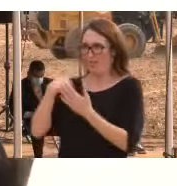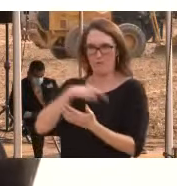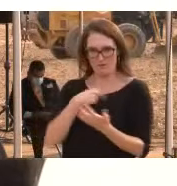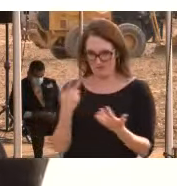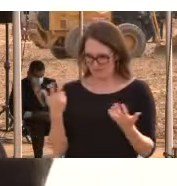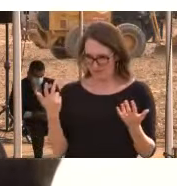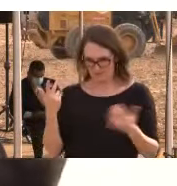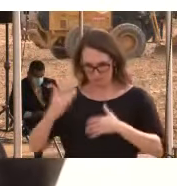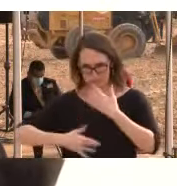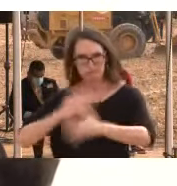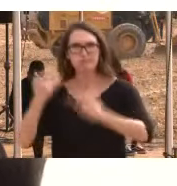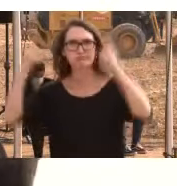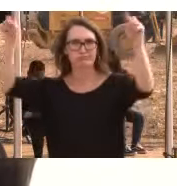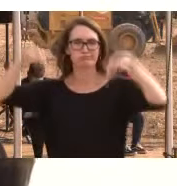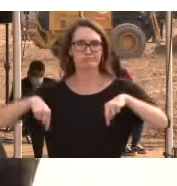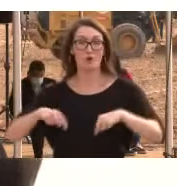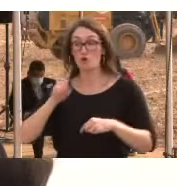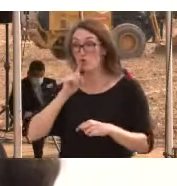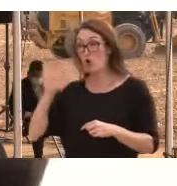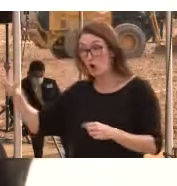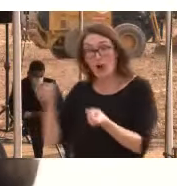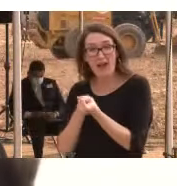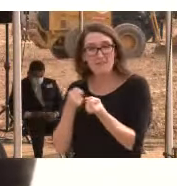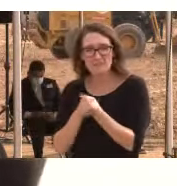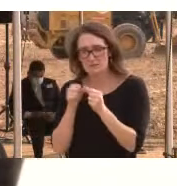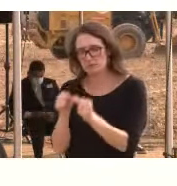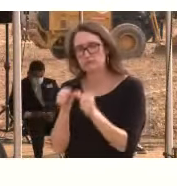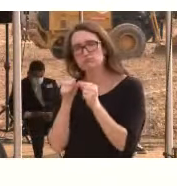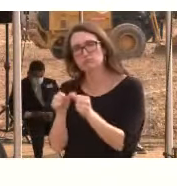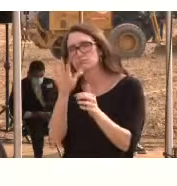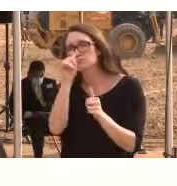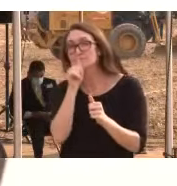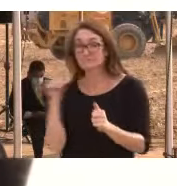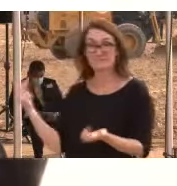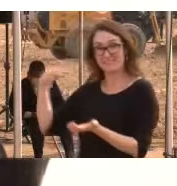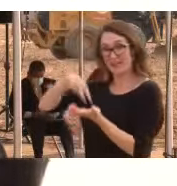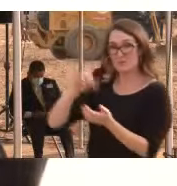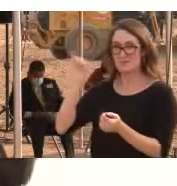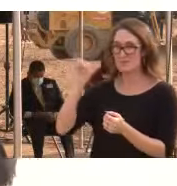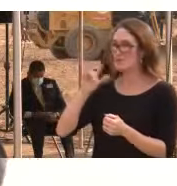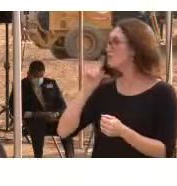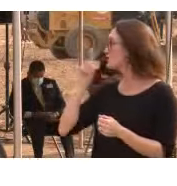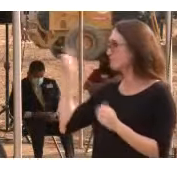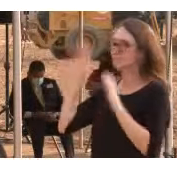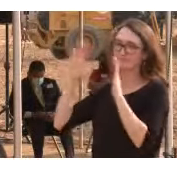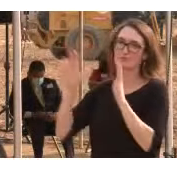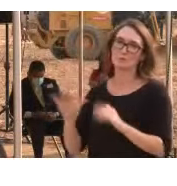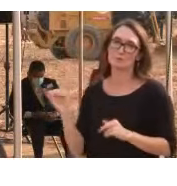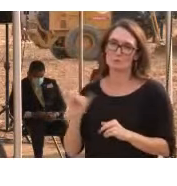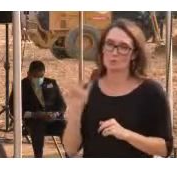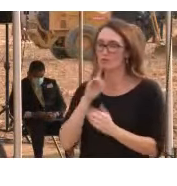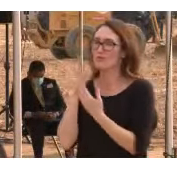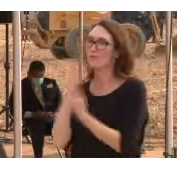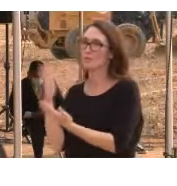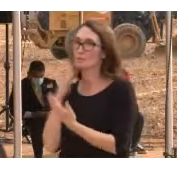kind of advocacy that is relentless is super important. You can stand up if you want as well. She is terrific.